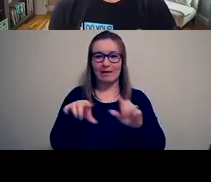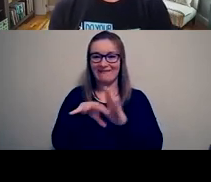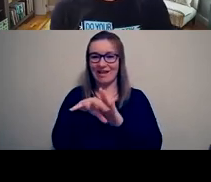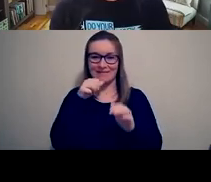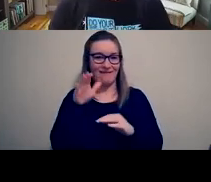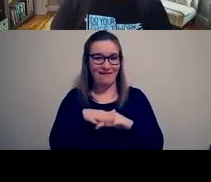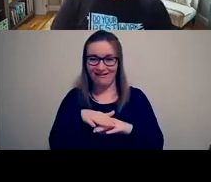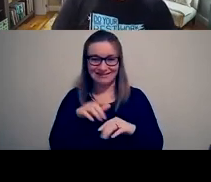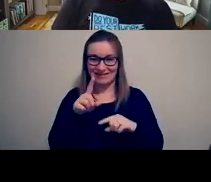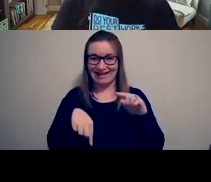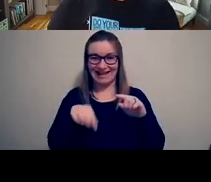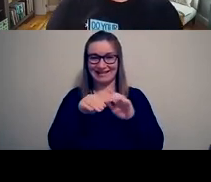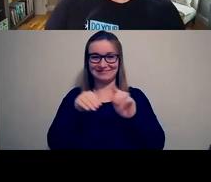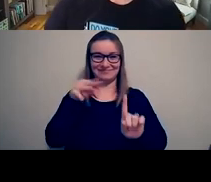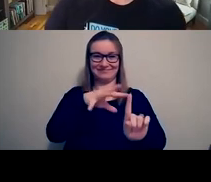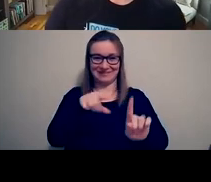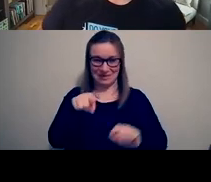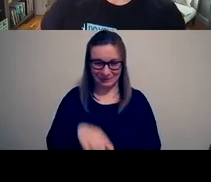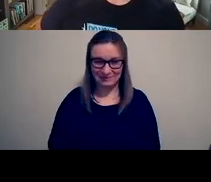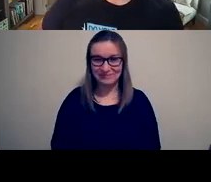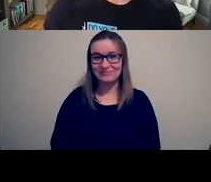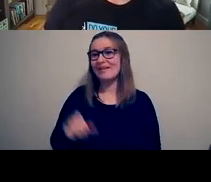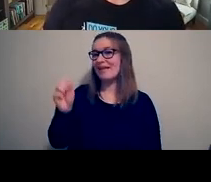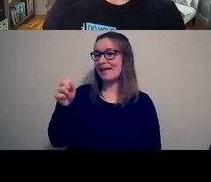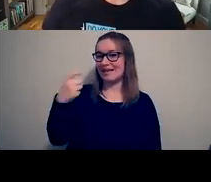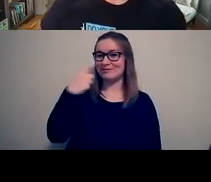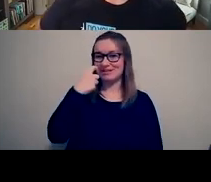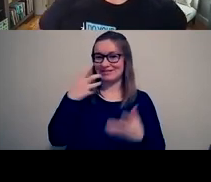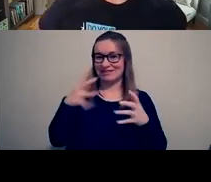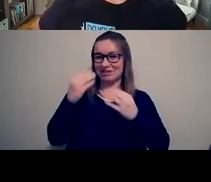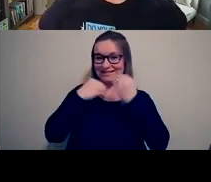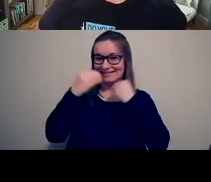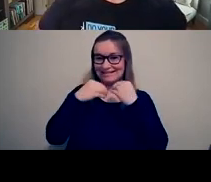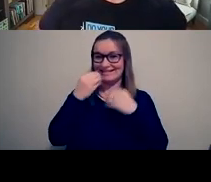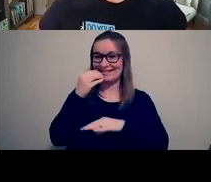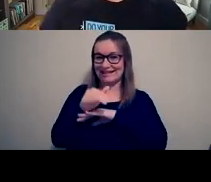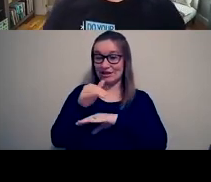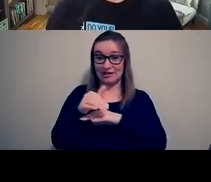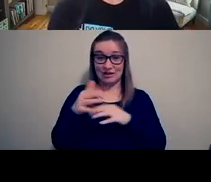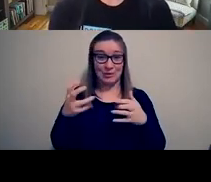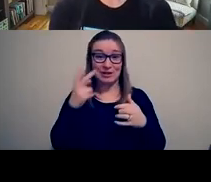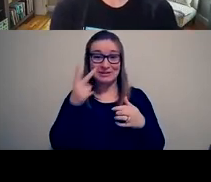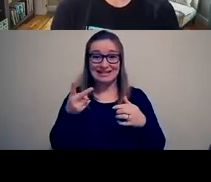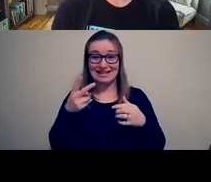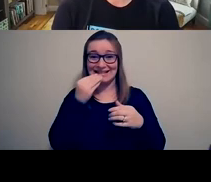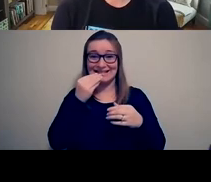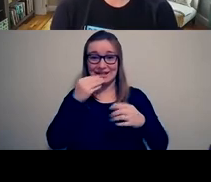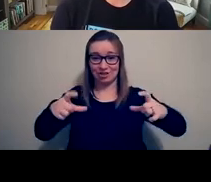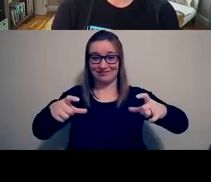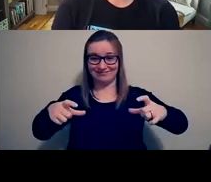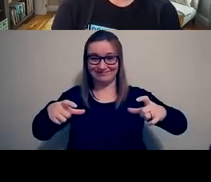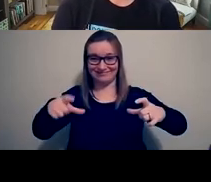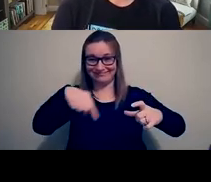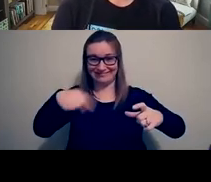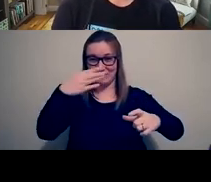can't do this. Yeah, I was just finishing up dinner, so unless you want to see a dinner plate in front of me.